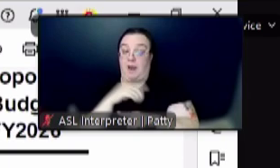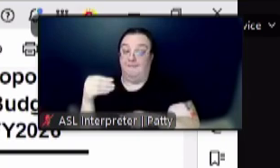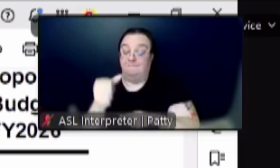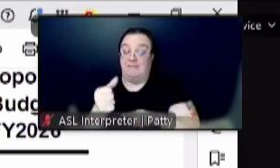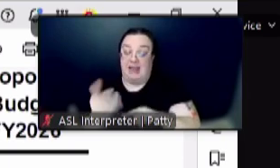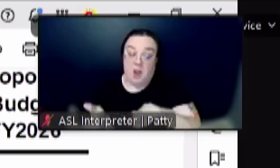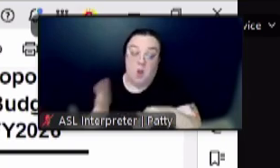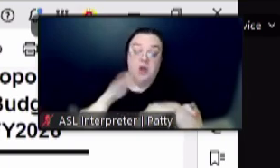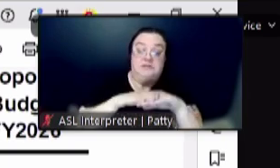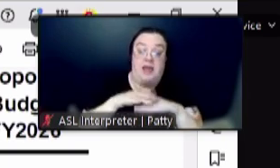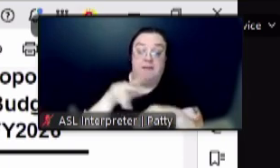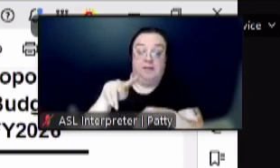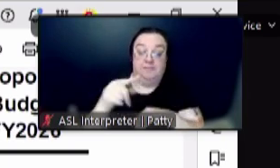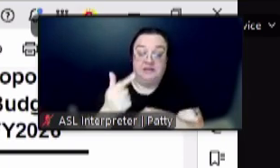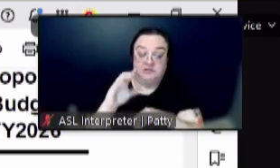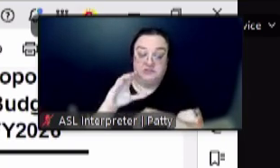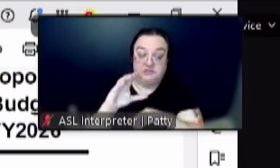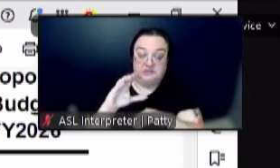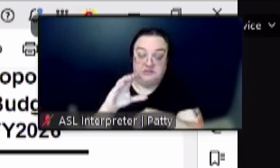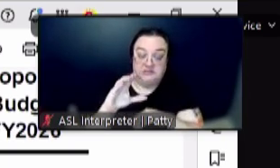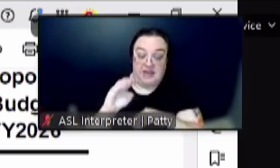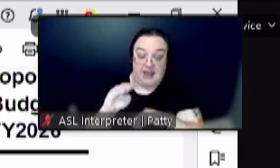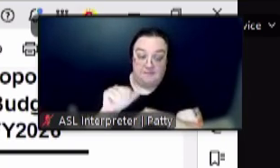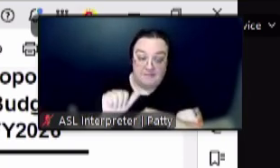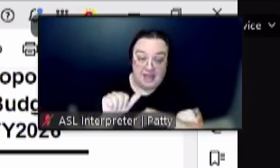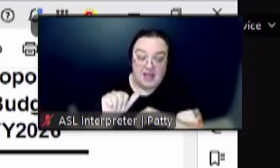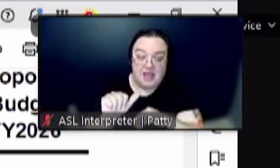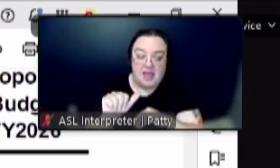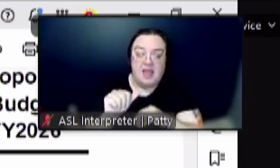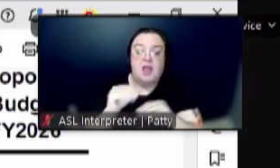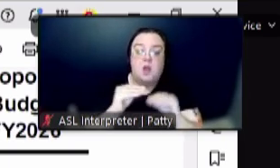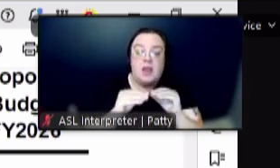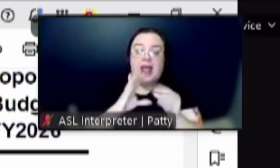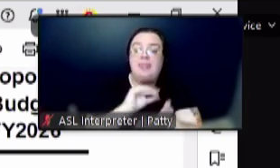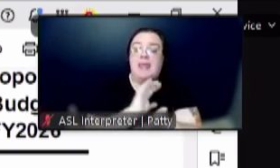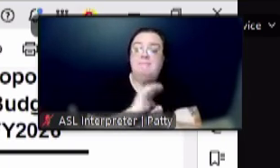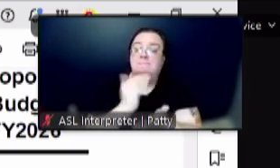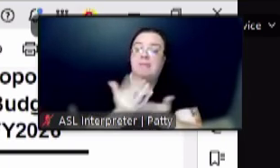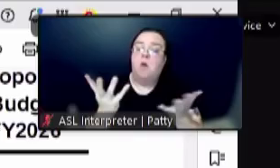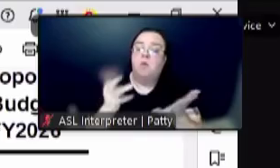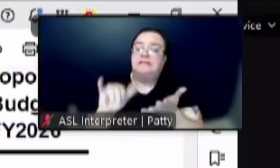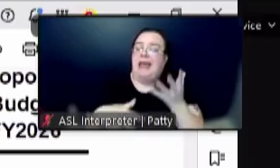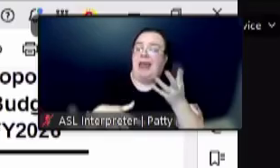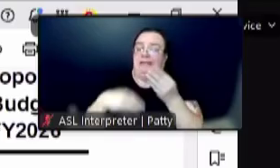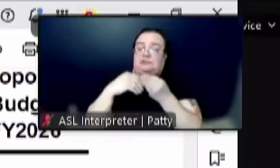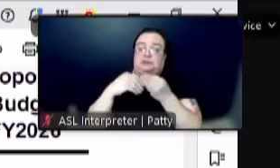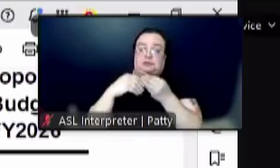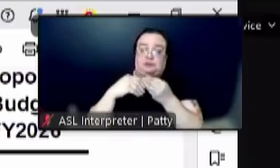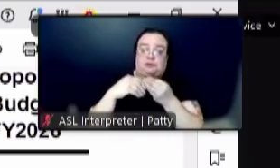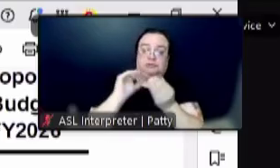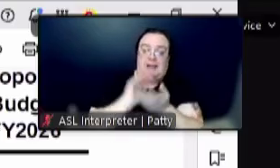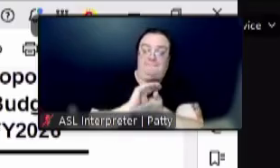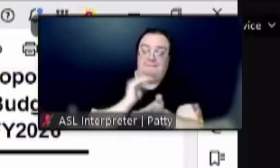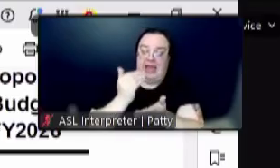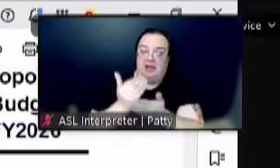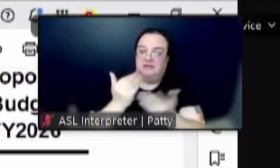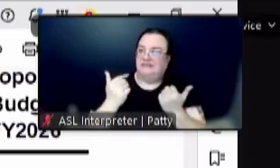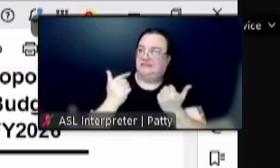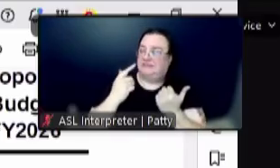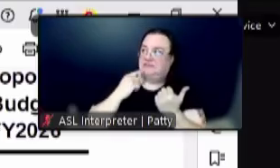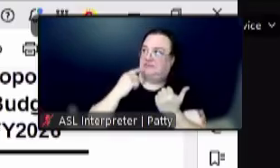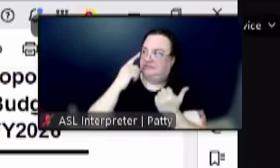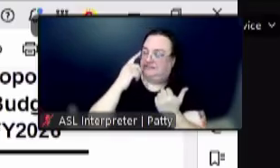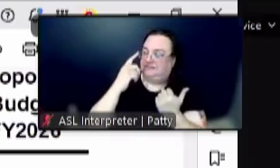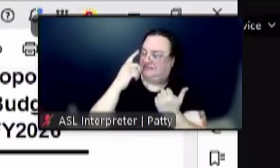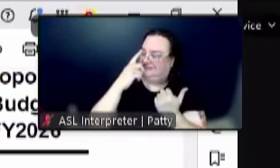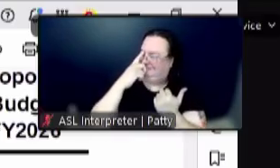PGCMA, we pay our MML members. What is that additional? I don't know right off, but I